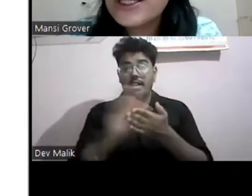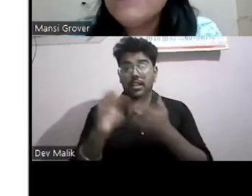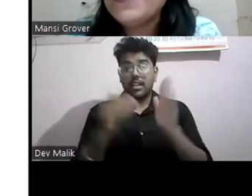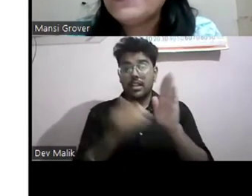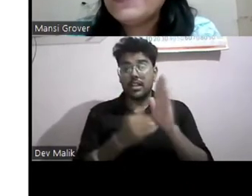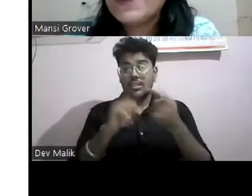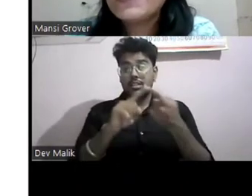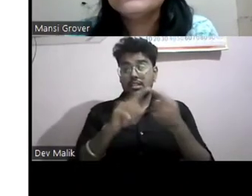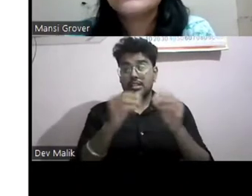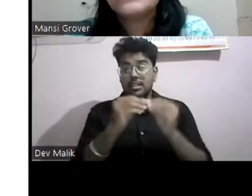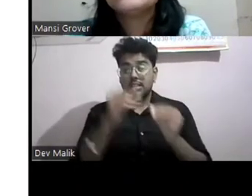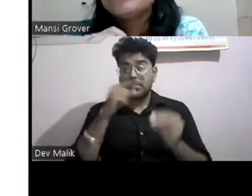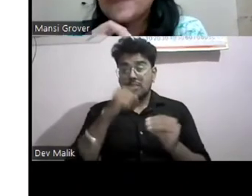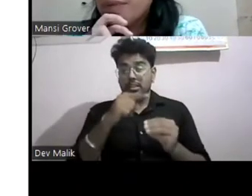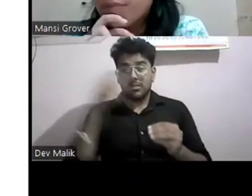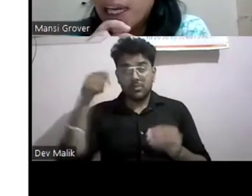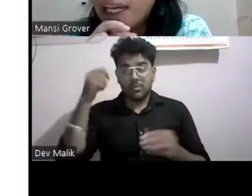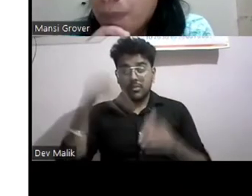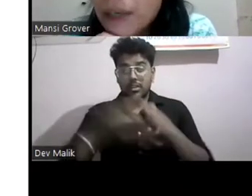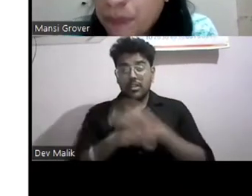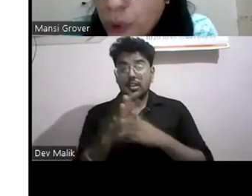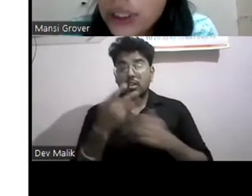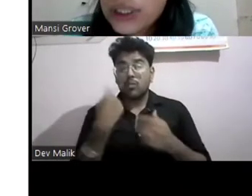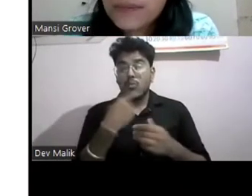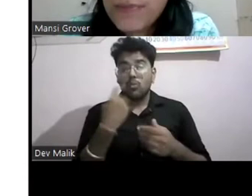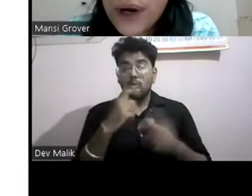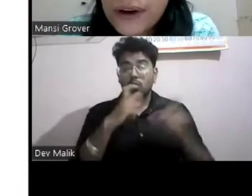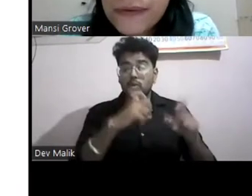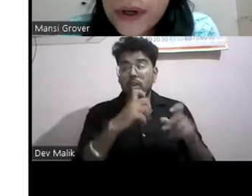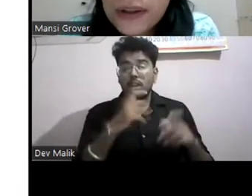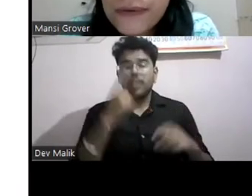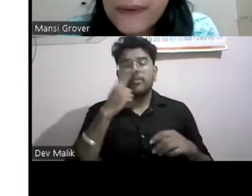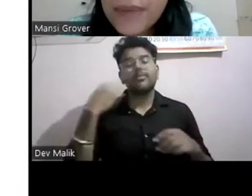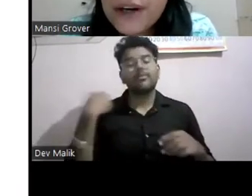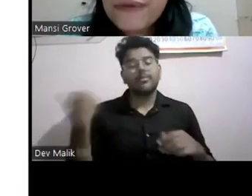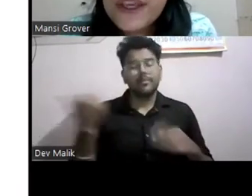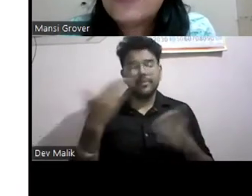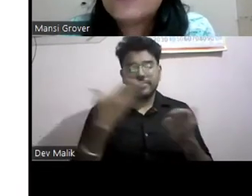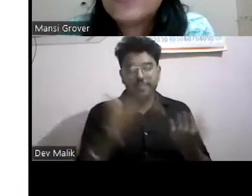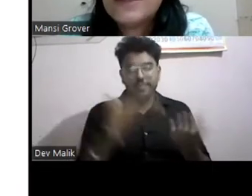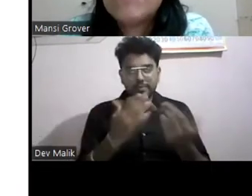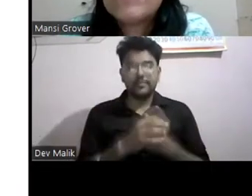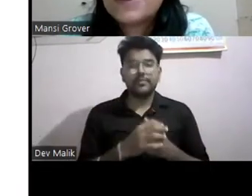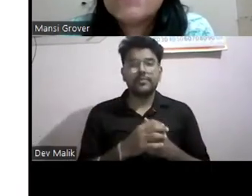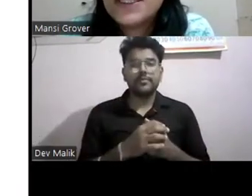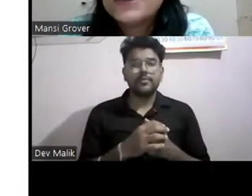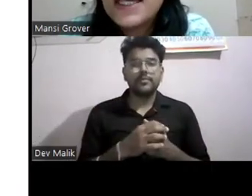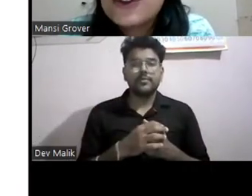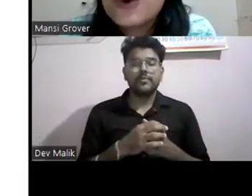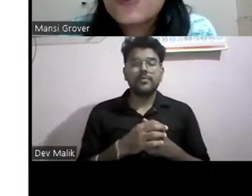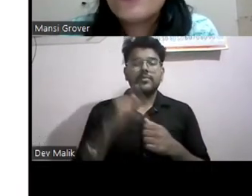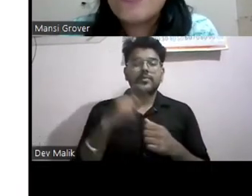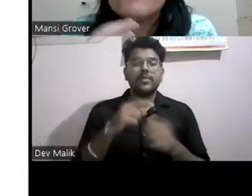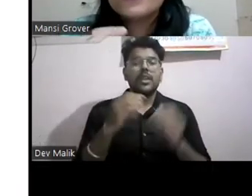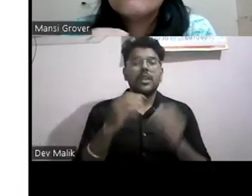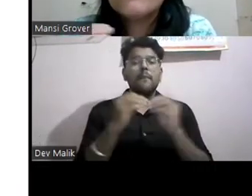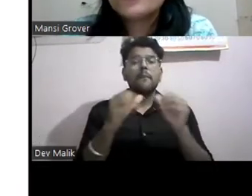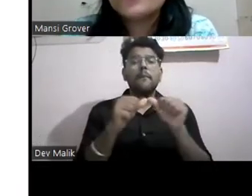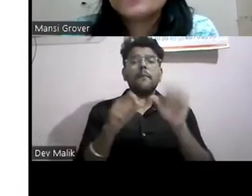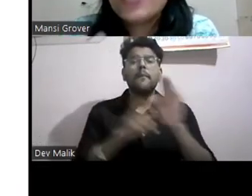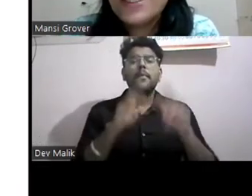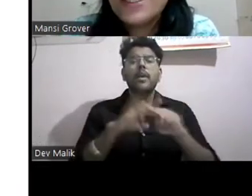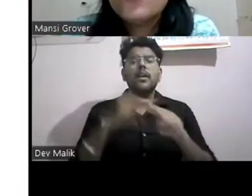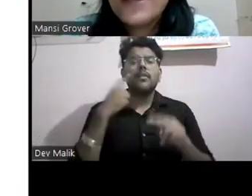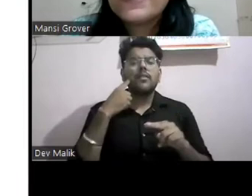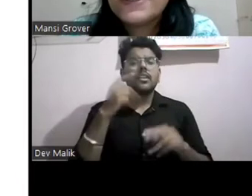For Jinbil, and I think that it puts the film Barfi, you know, in that zone of where